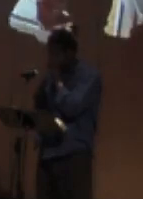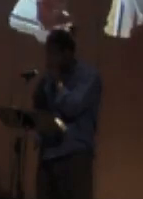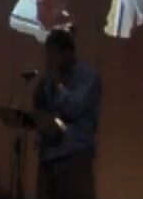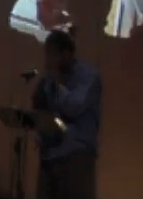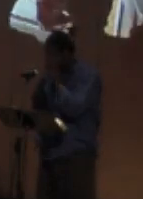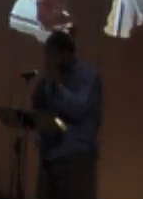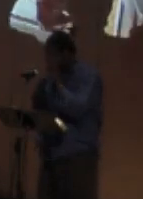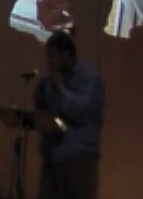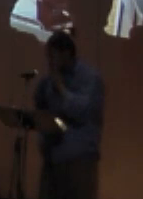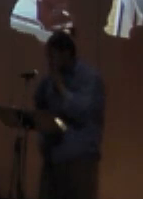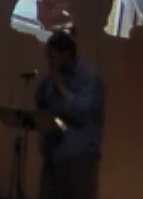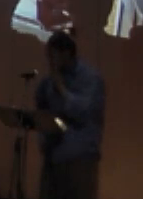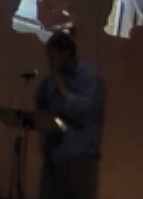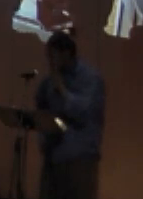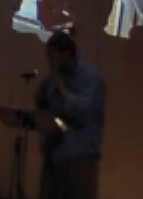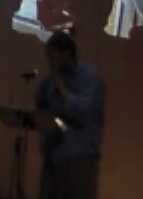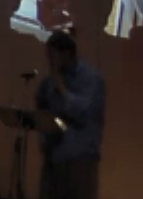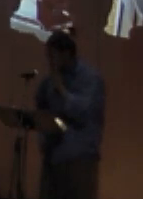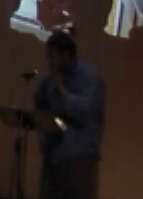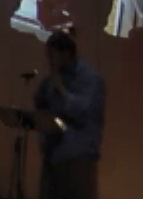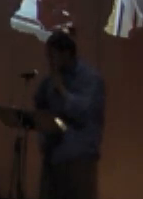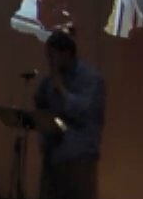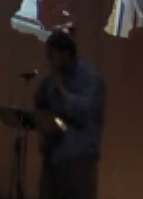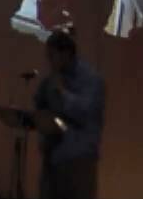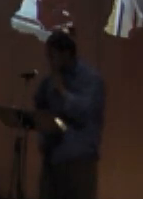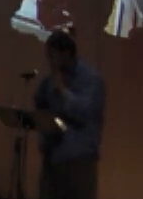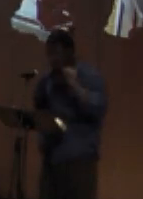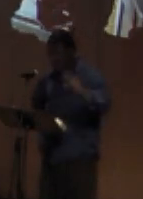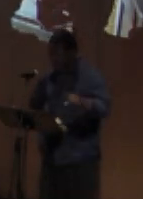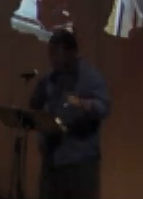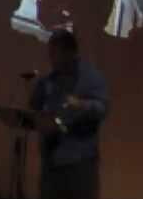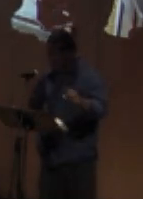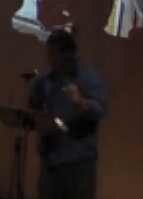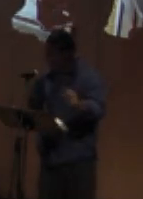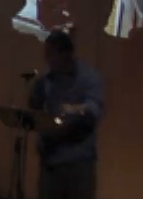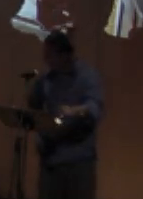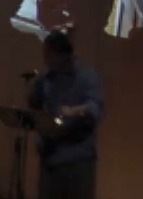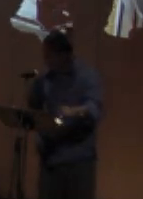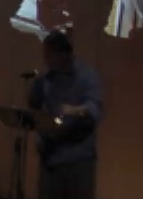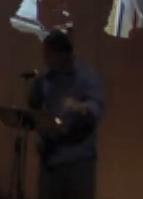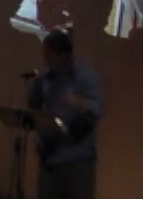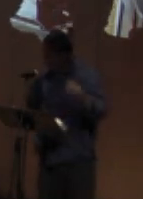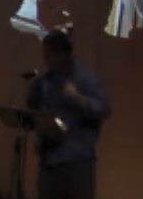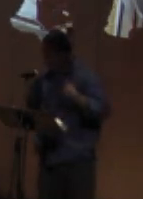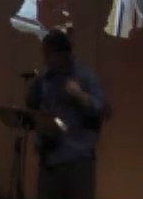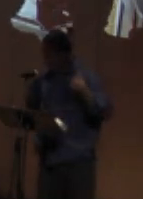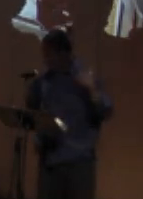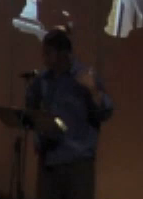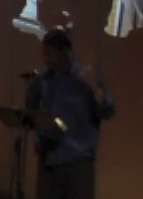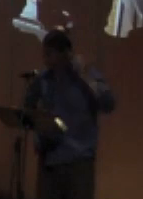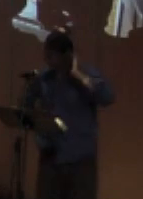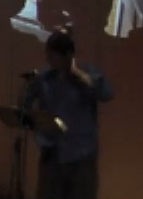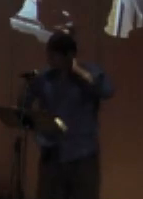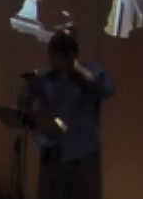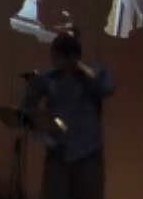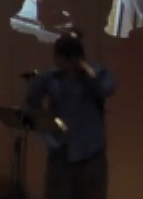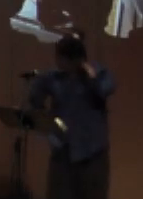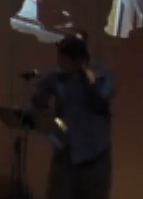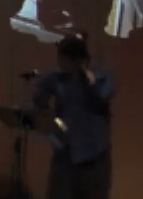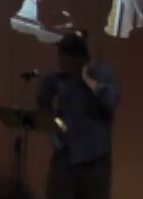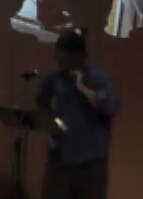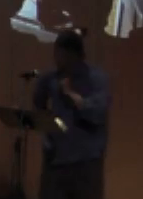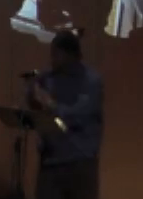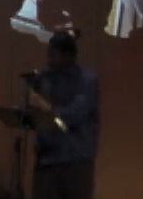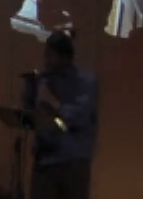left we have to the baby begins to cry he shot himself I yeah